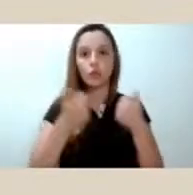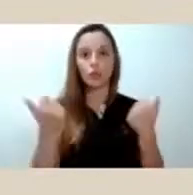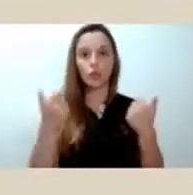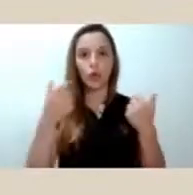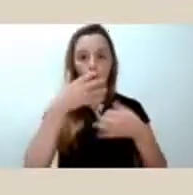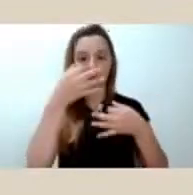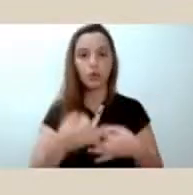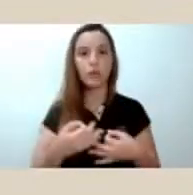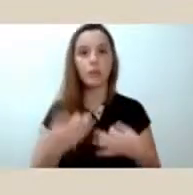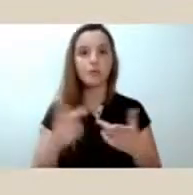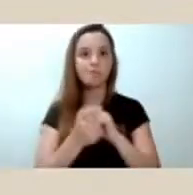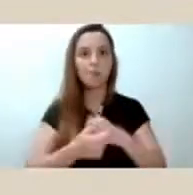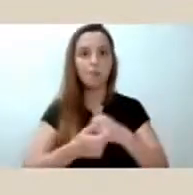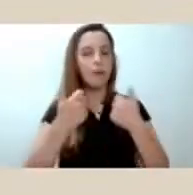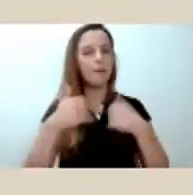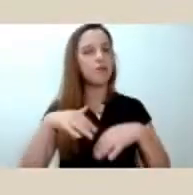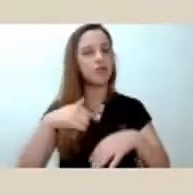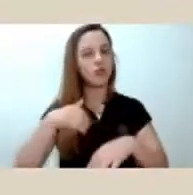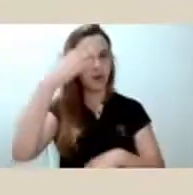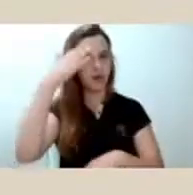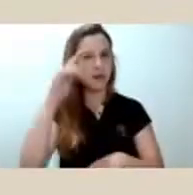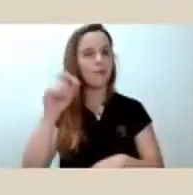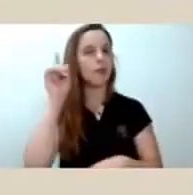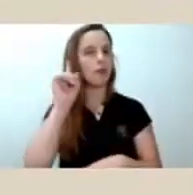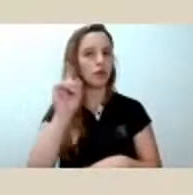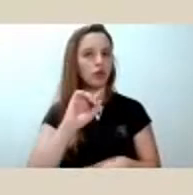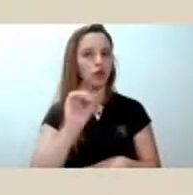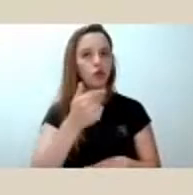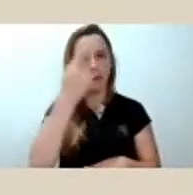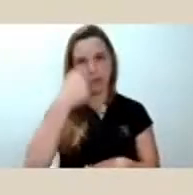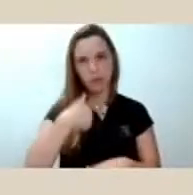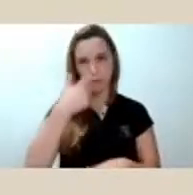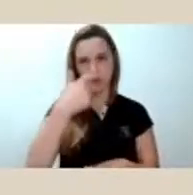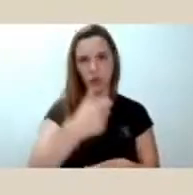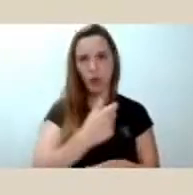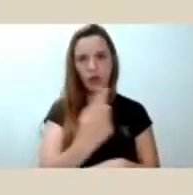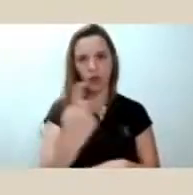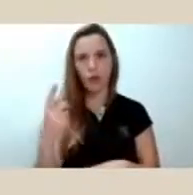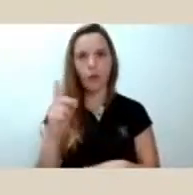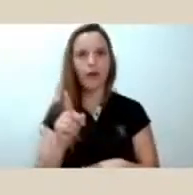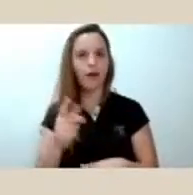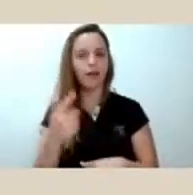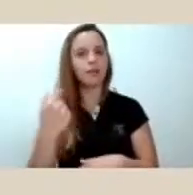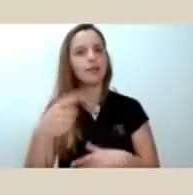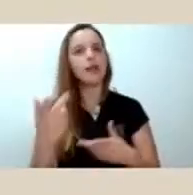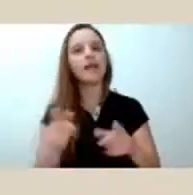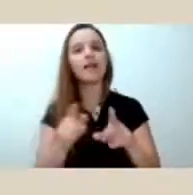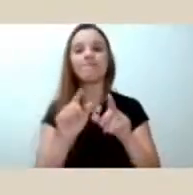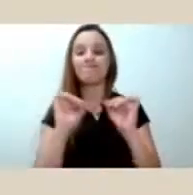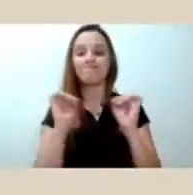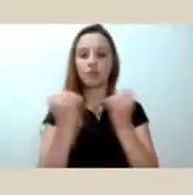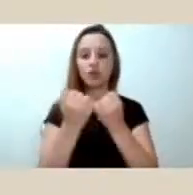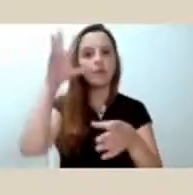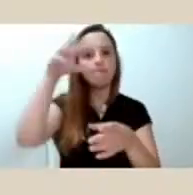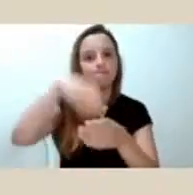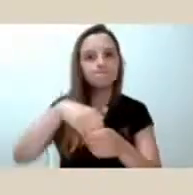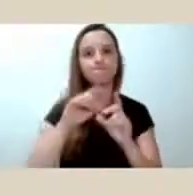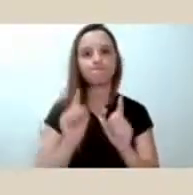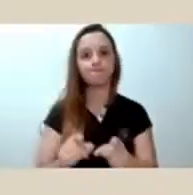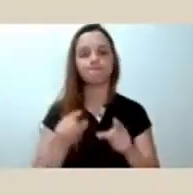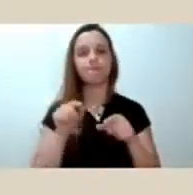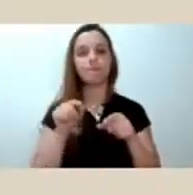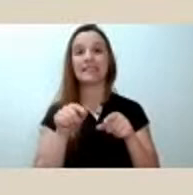also very important to acknowledge that each of us as individuals is embedded within a society that also has, you